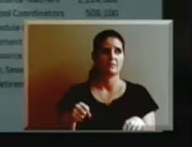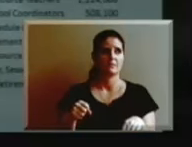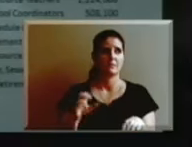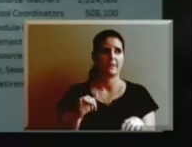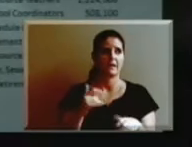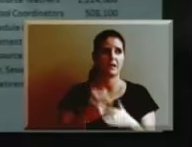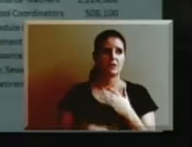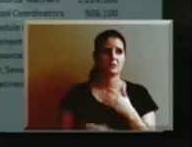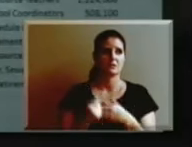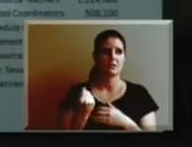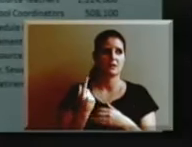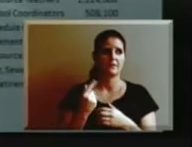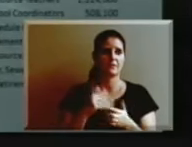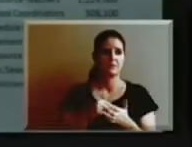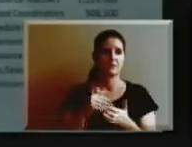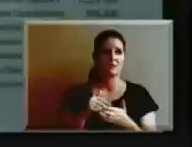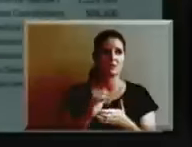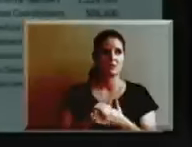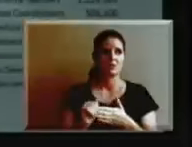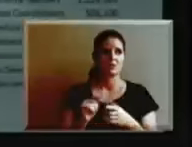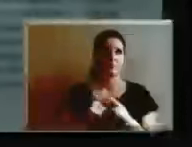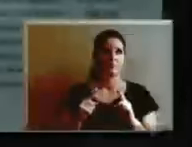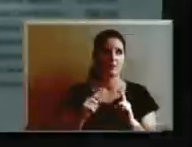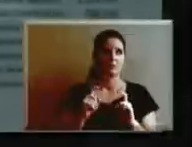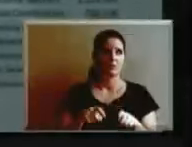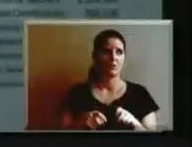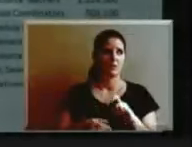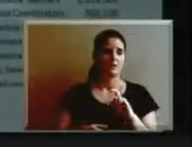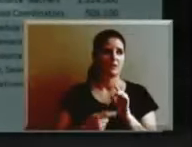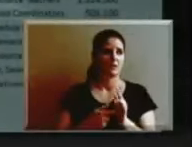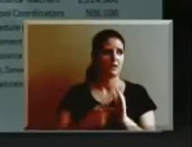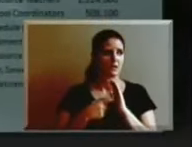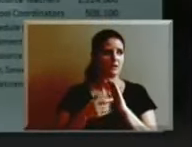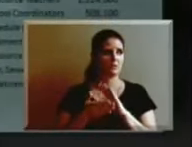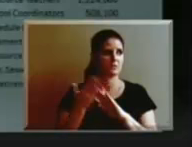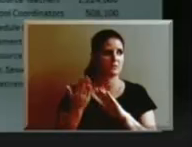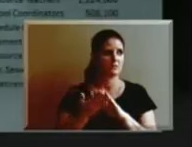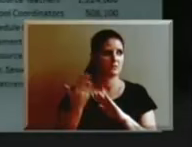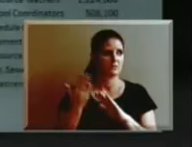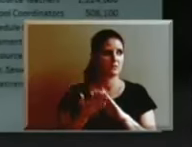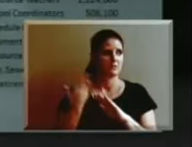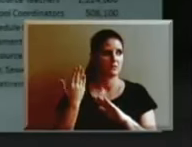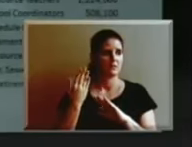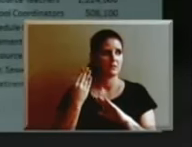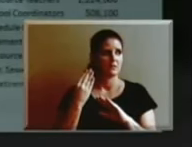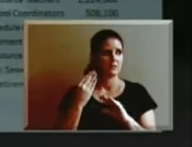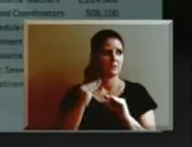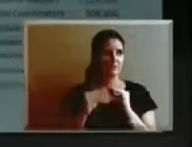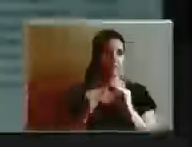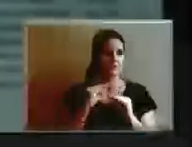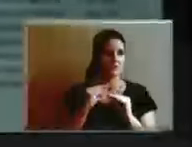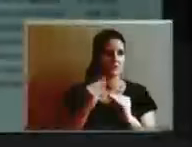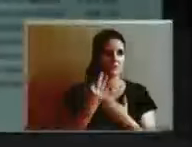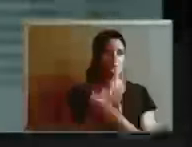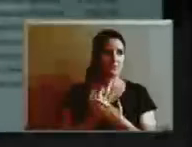is a maintenance fee of $500,000 every year. Then